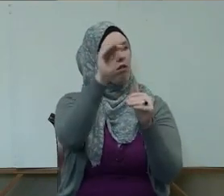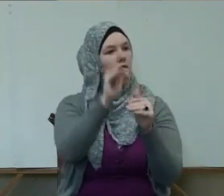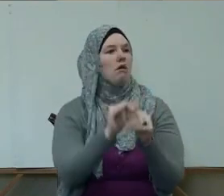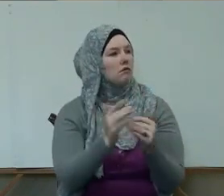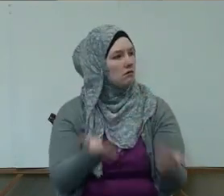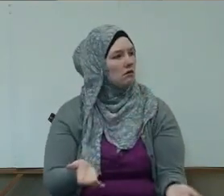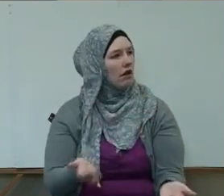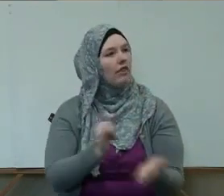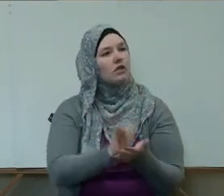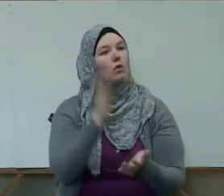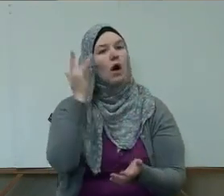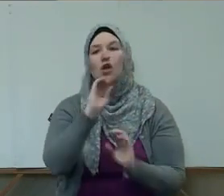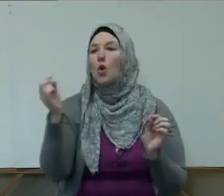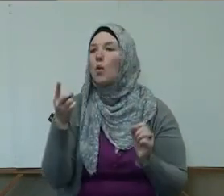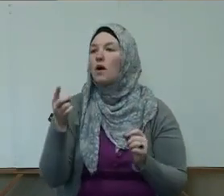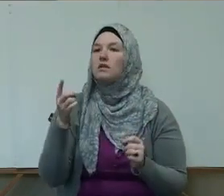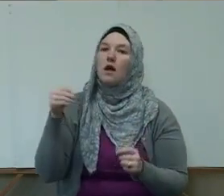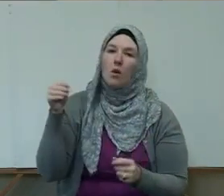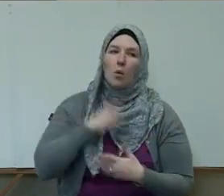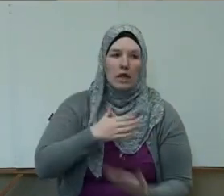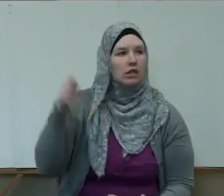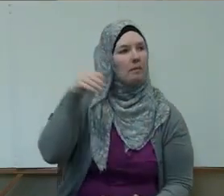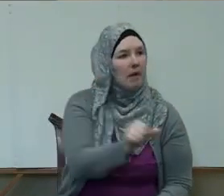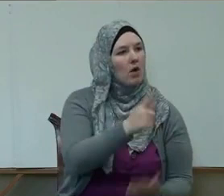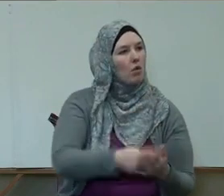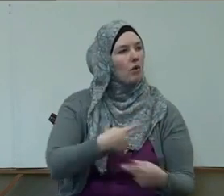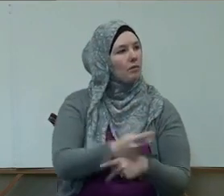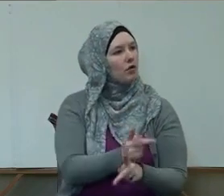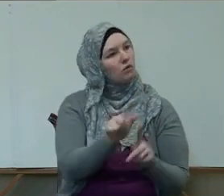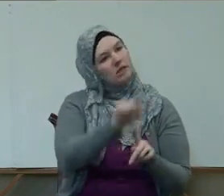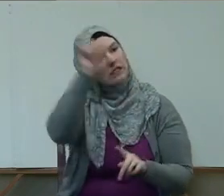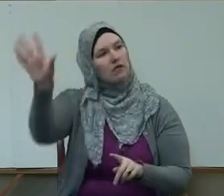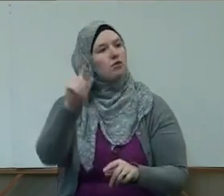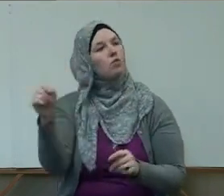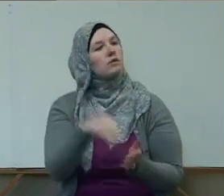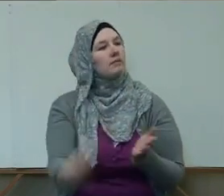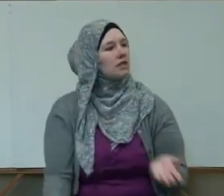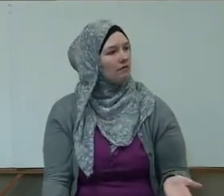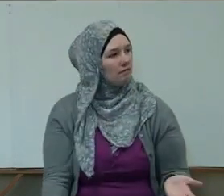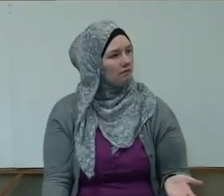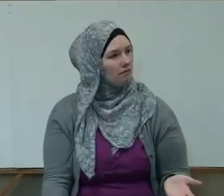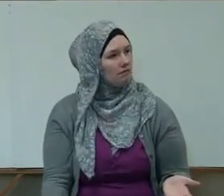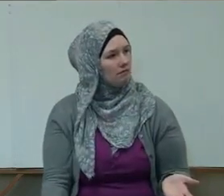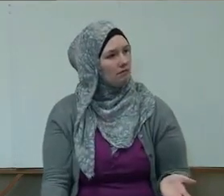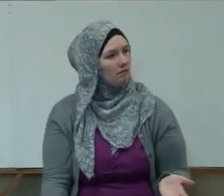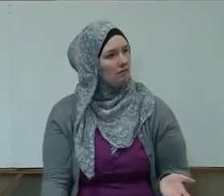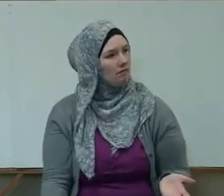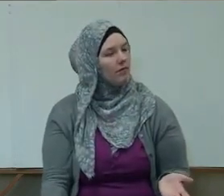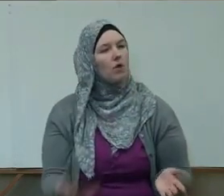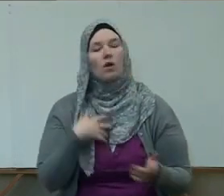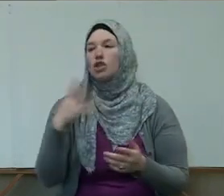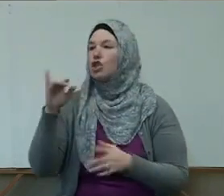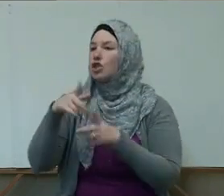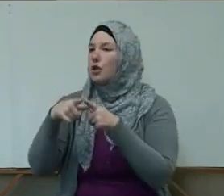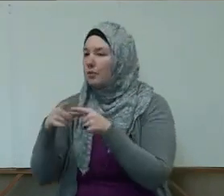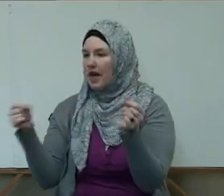why nobody is willing to buy what we produce when we export it, because it's too expensive. So we are beaten by Japan,